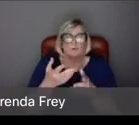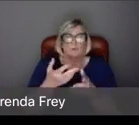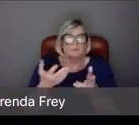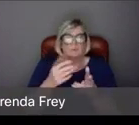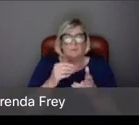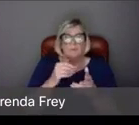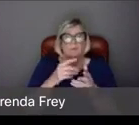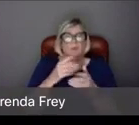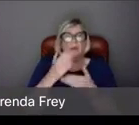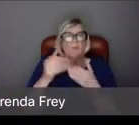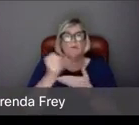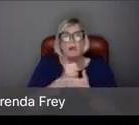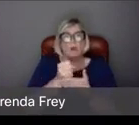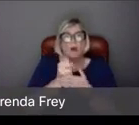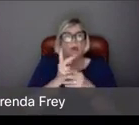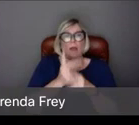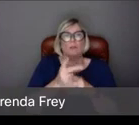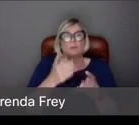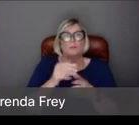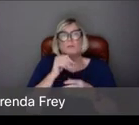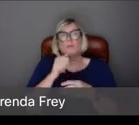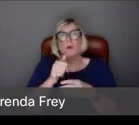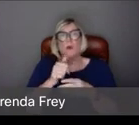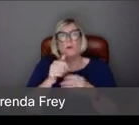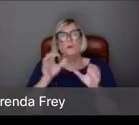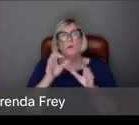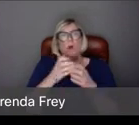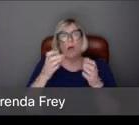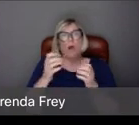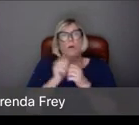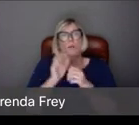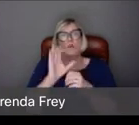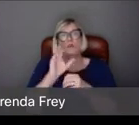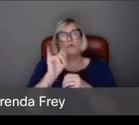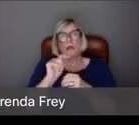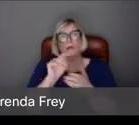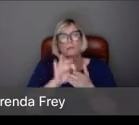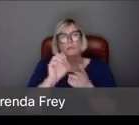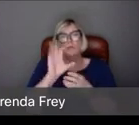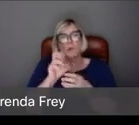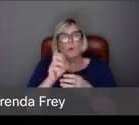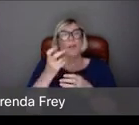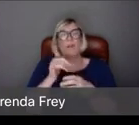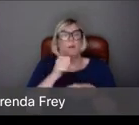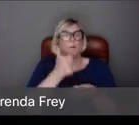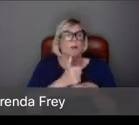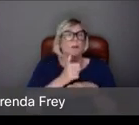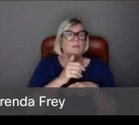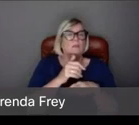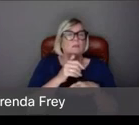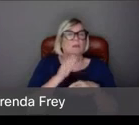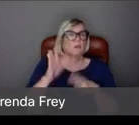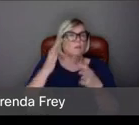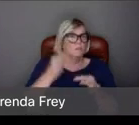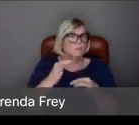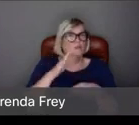credit card lenders don't do a lot with the credit score. They do it very heavily on just your credit score and the amount